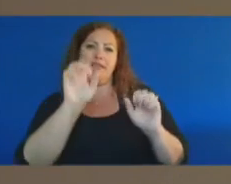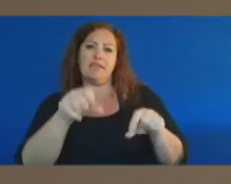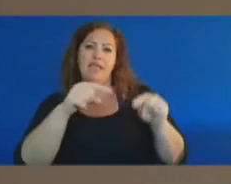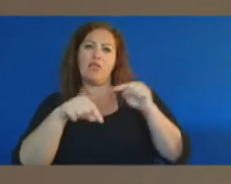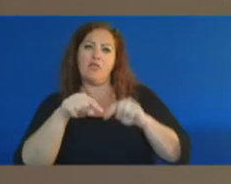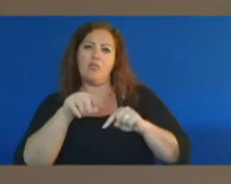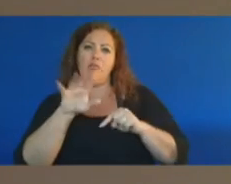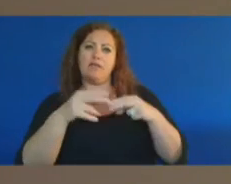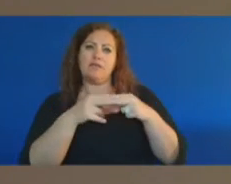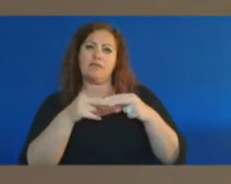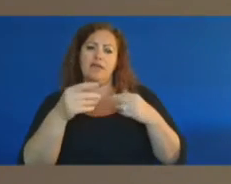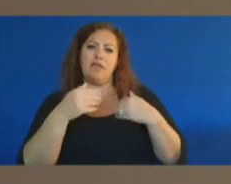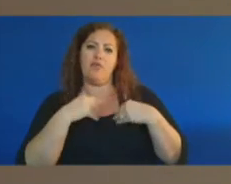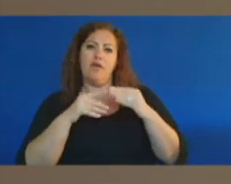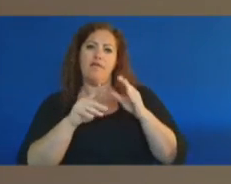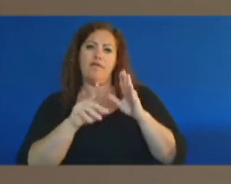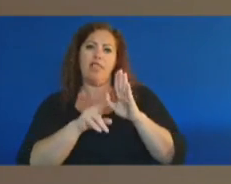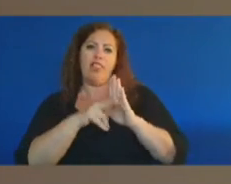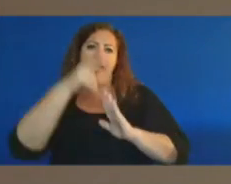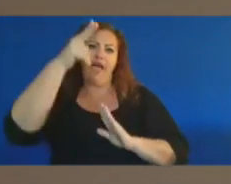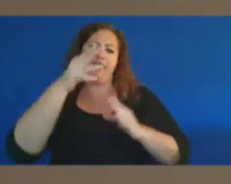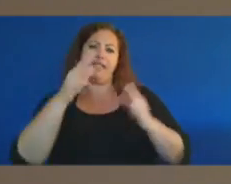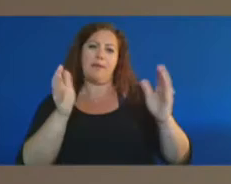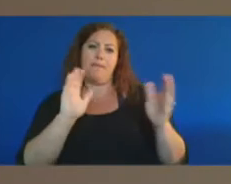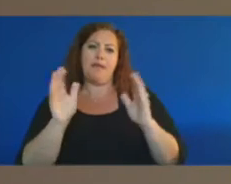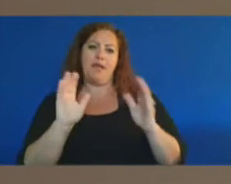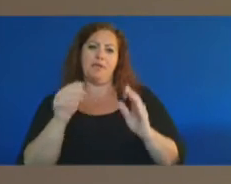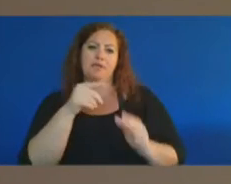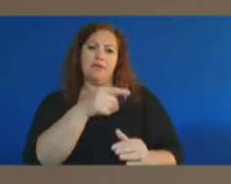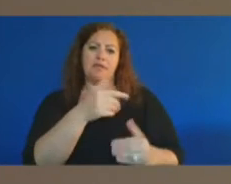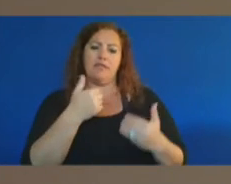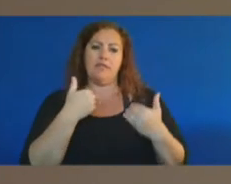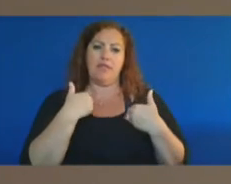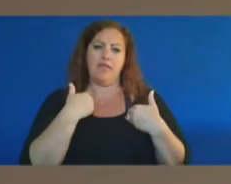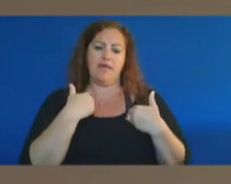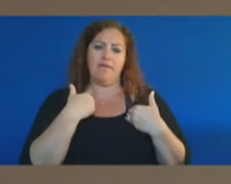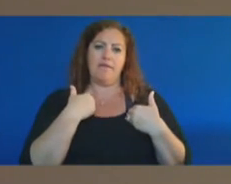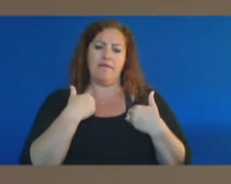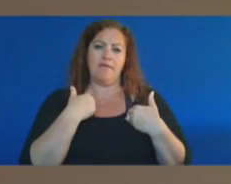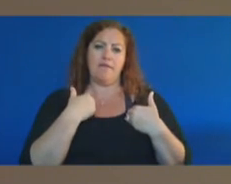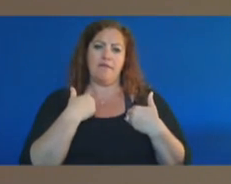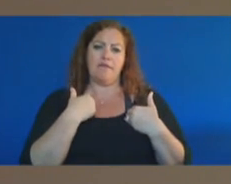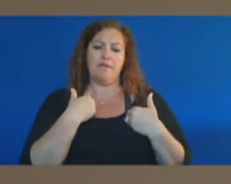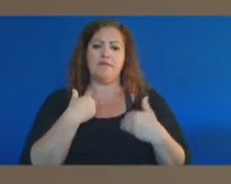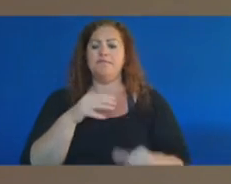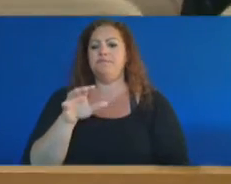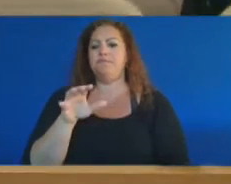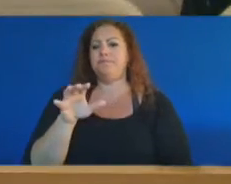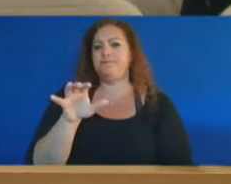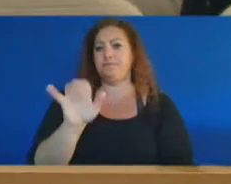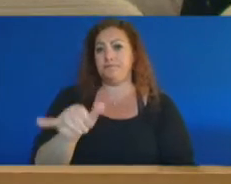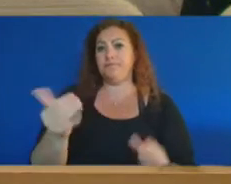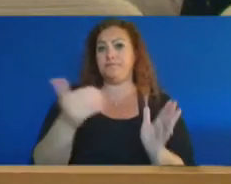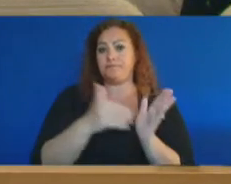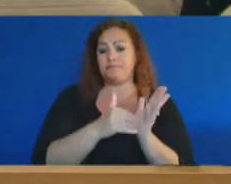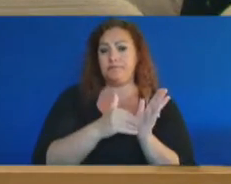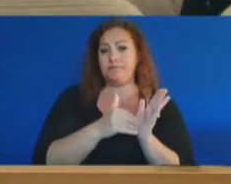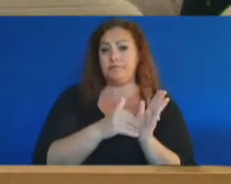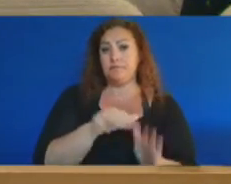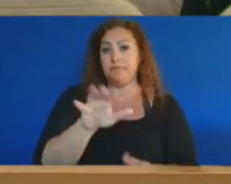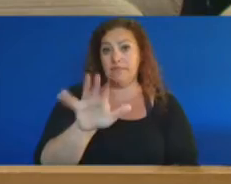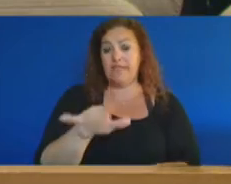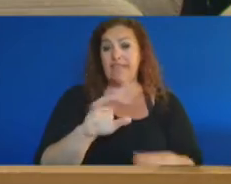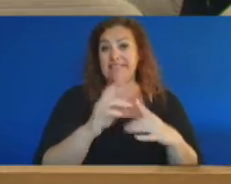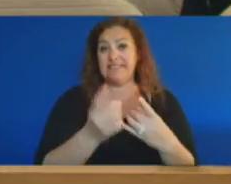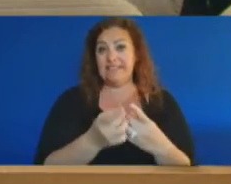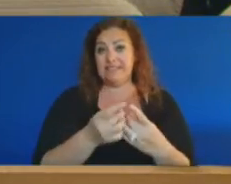height comparison where there was a bonus uh height and this is um again this is the district the NC